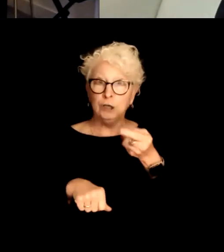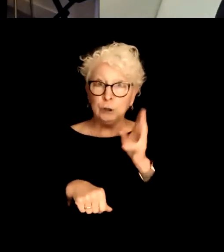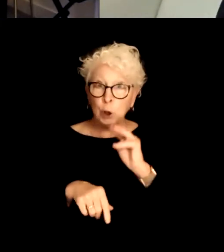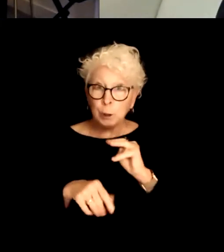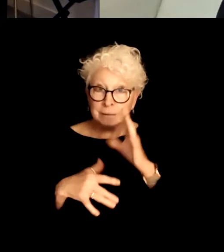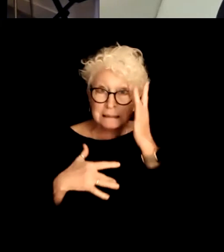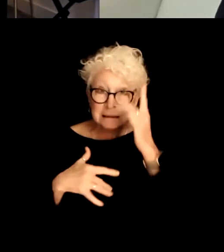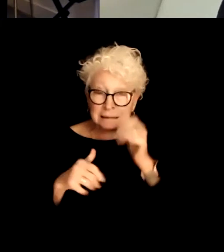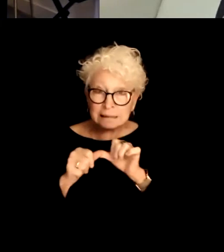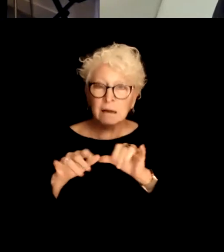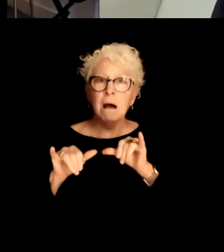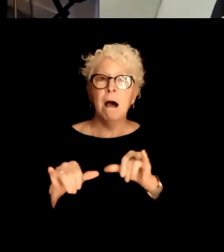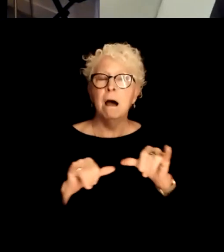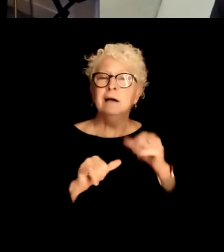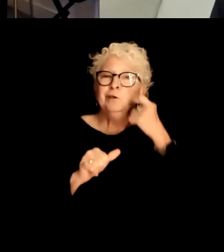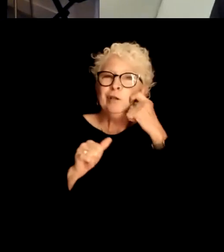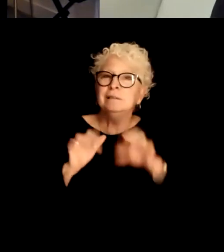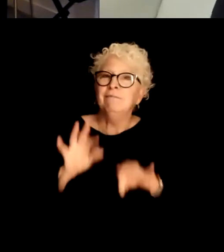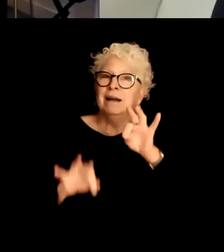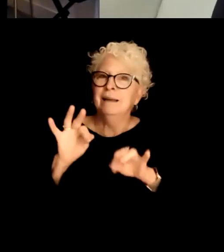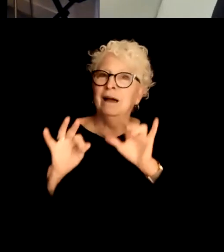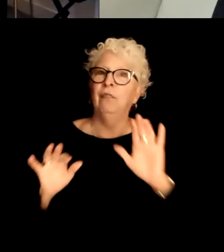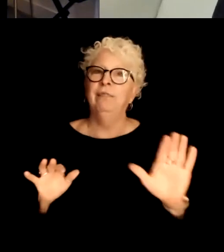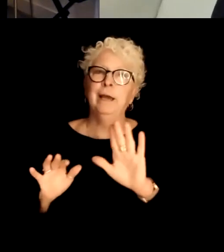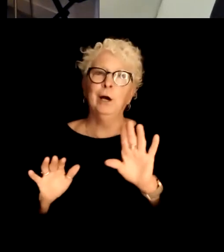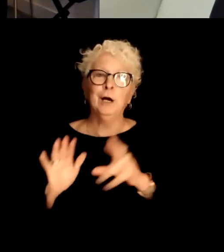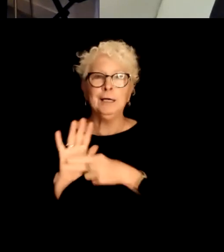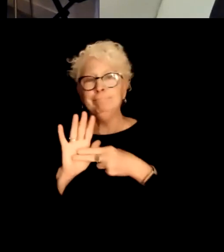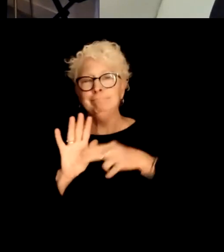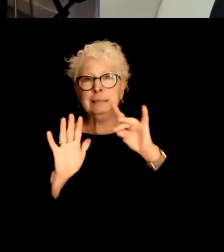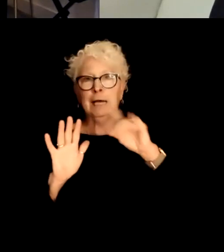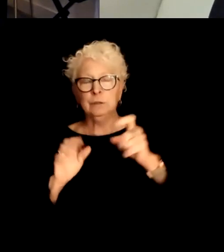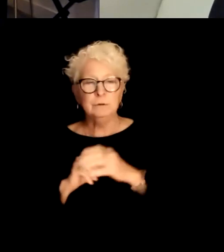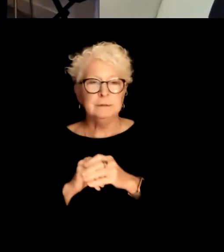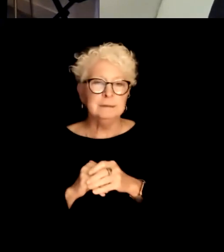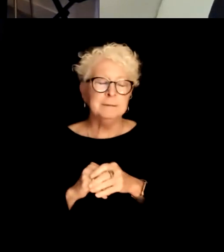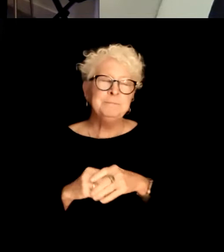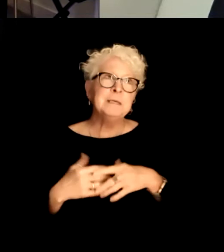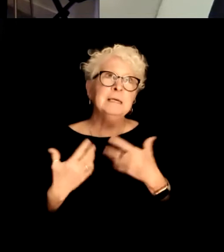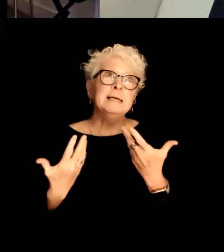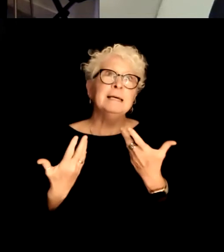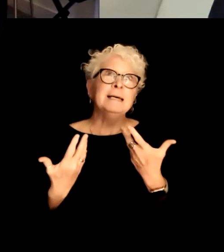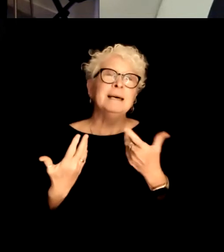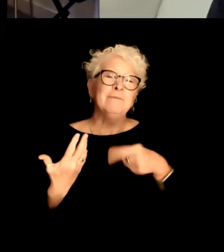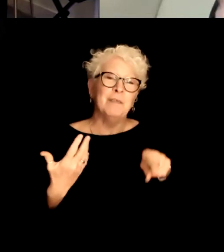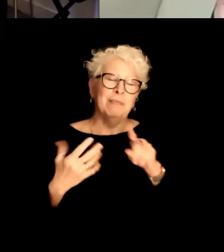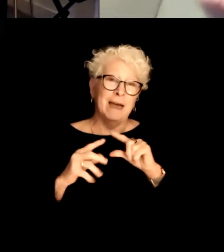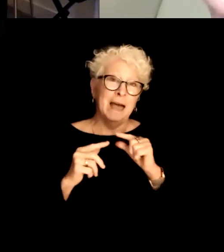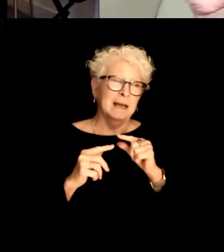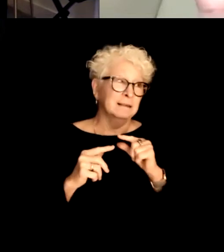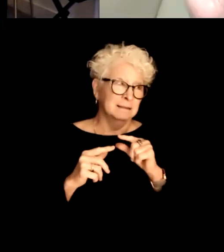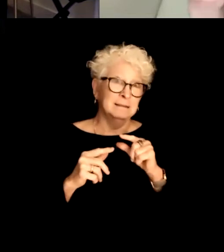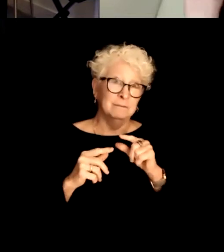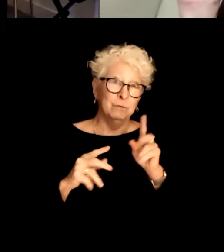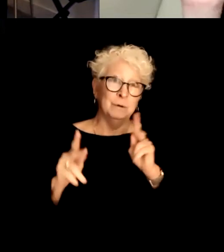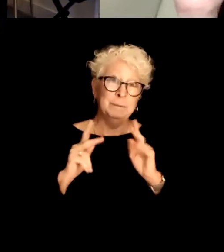and get shaped in ways, I think, that are both good and bad, particularly in these social media communities. I think it's really interesting